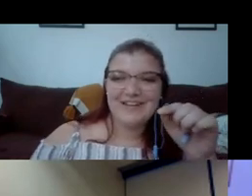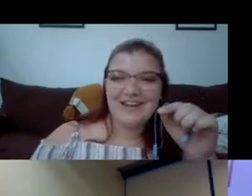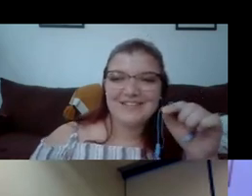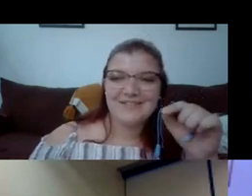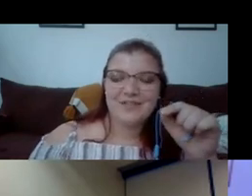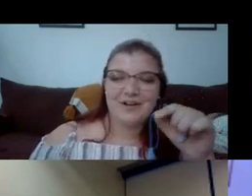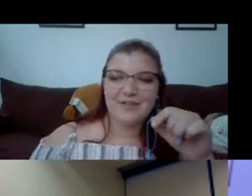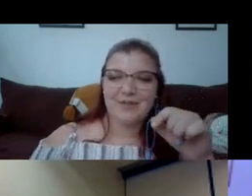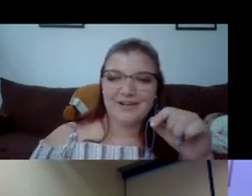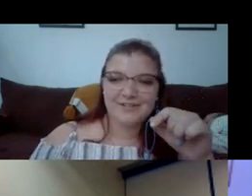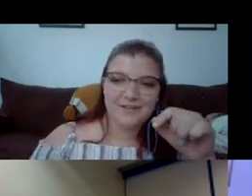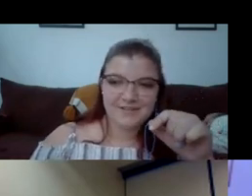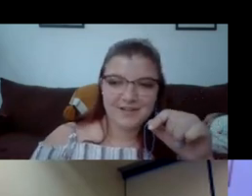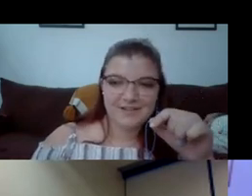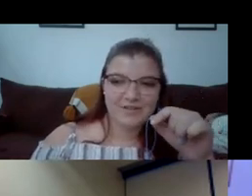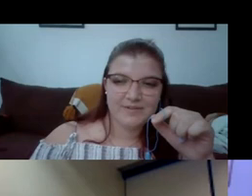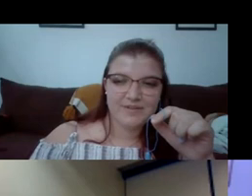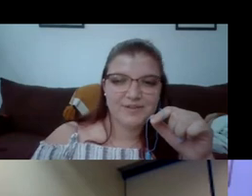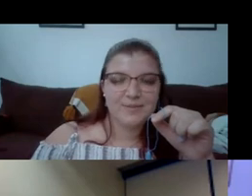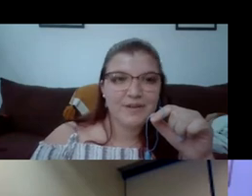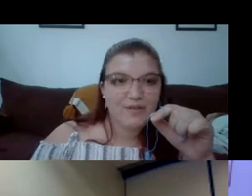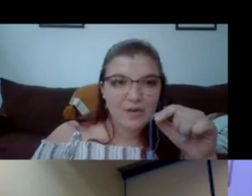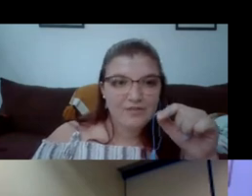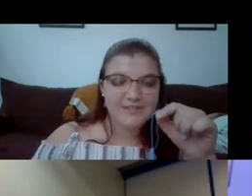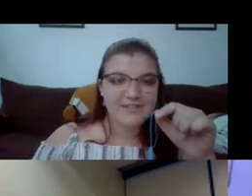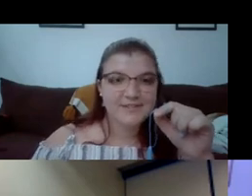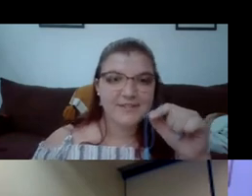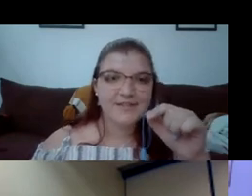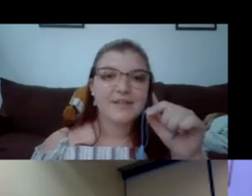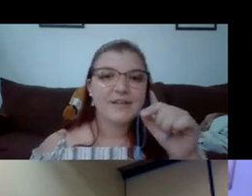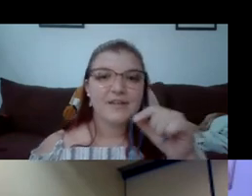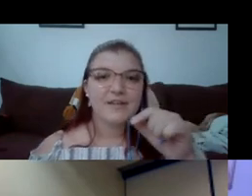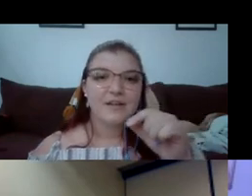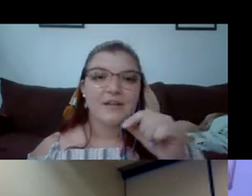but Glenn asked if there are any records of the discussions from the socio-political conferences.